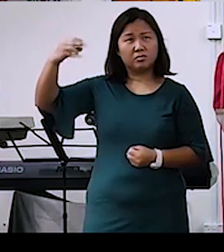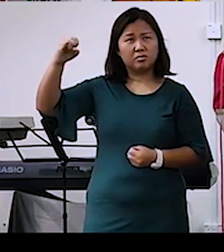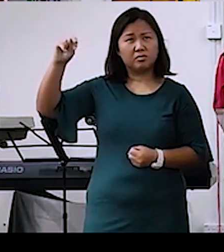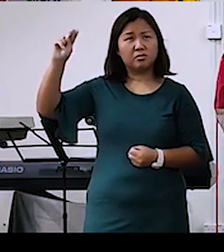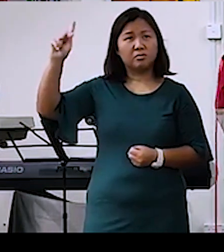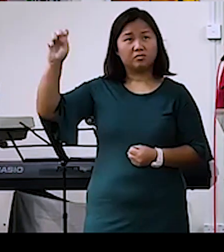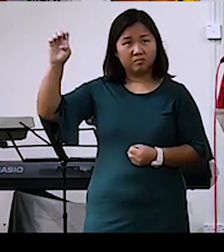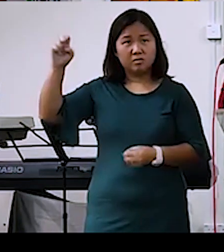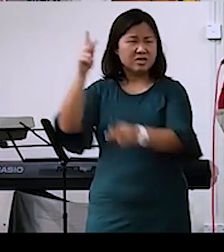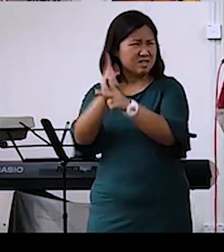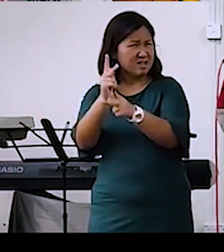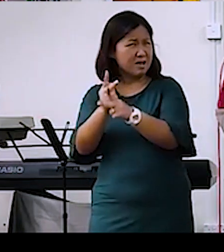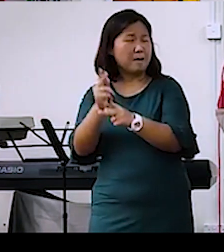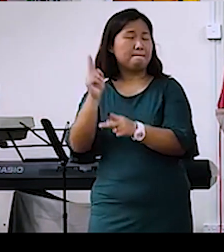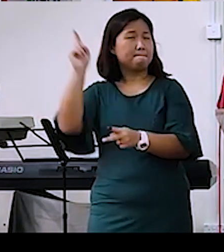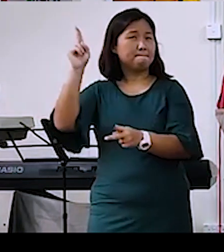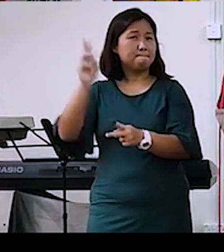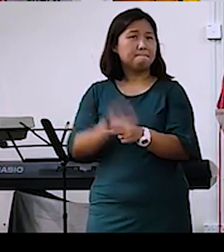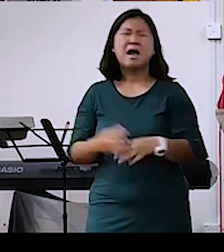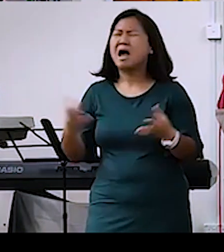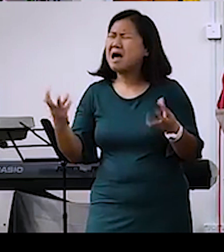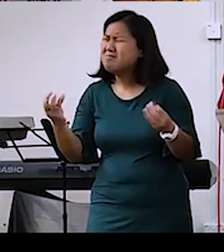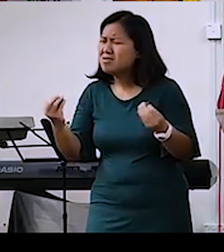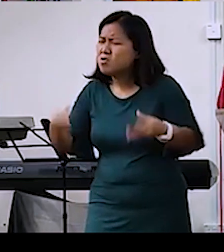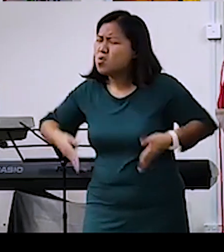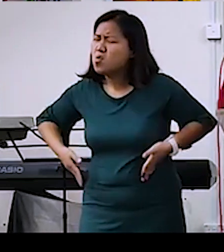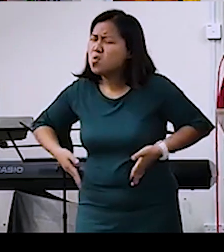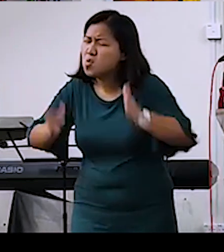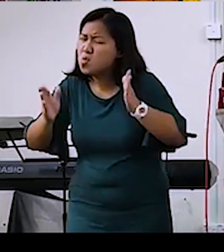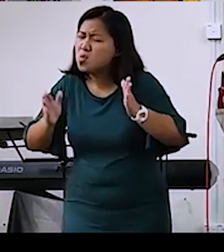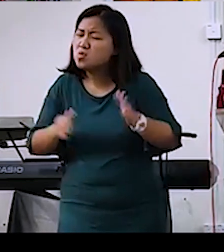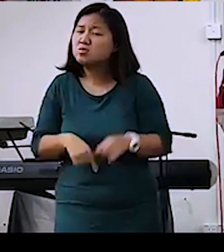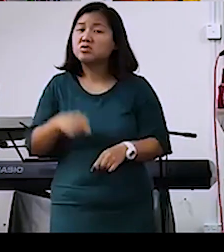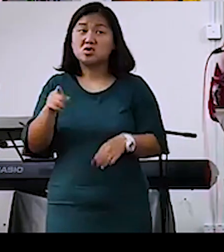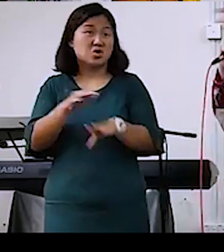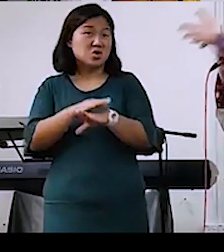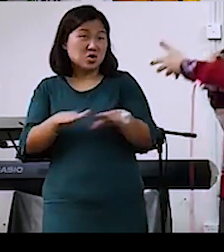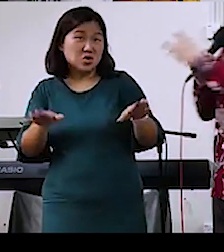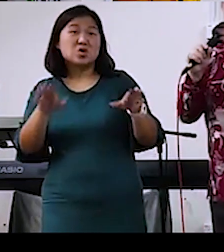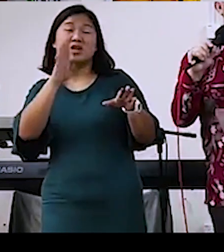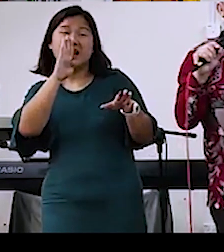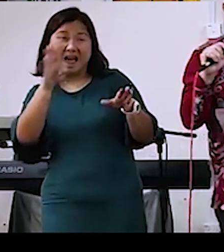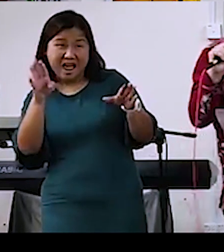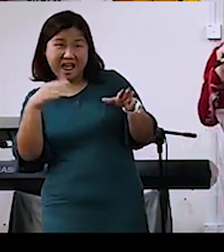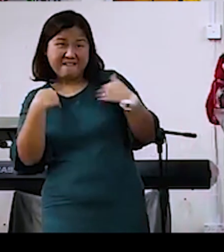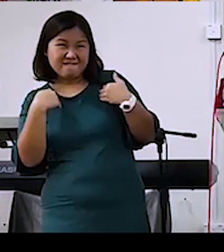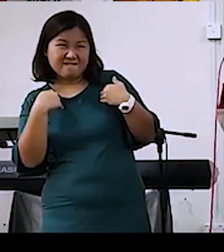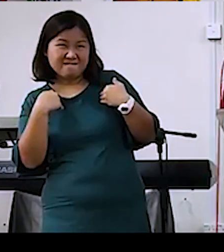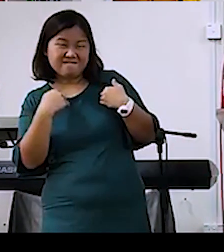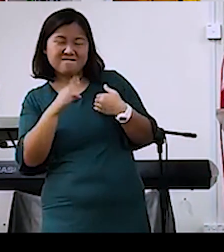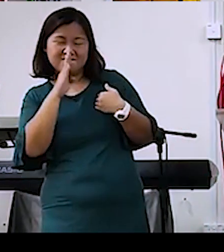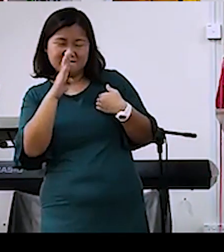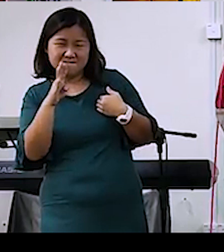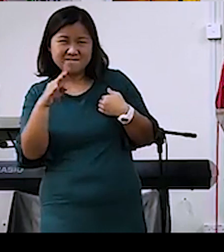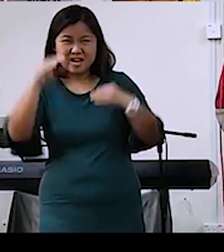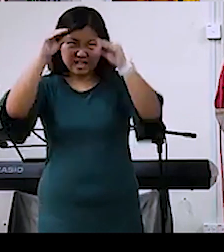are 101 ways to serve the Lord. You don't have to be a speaker, a teacher, an interpreter. There's so many